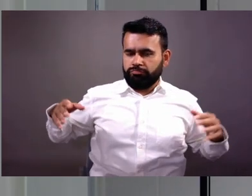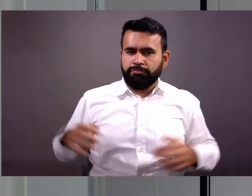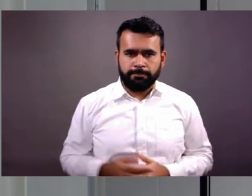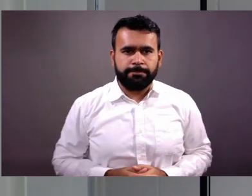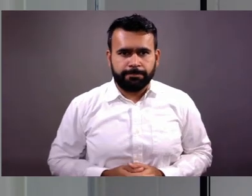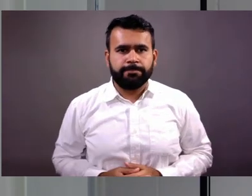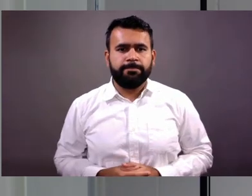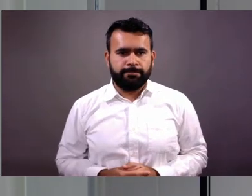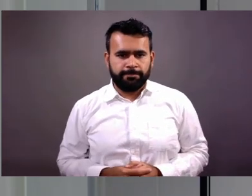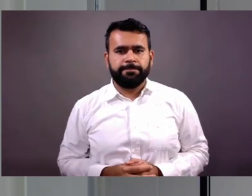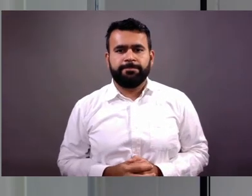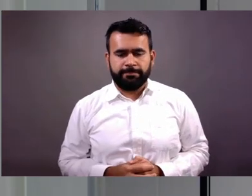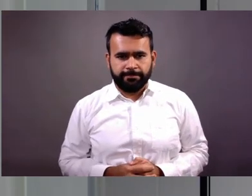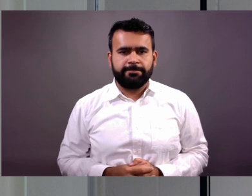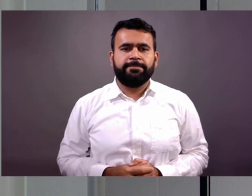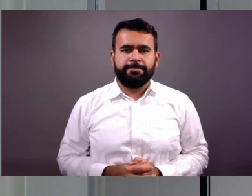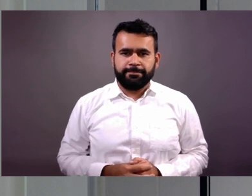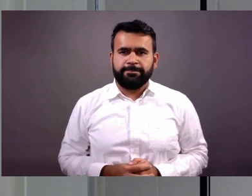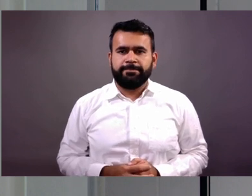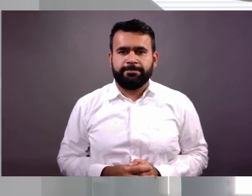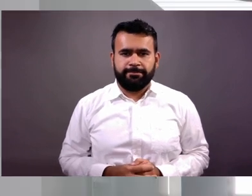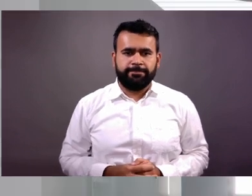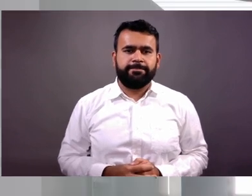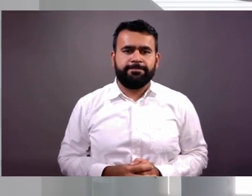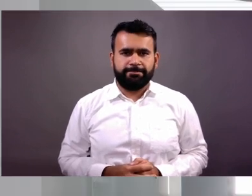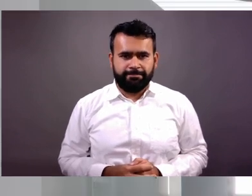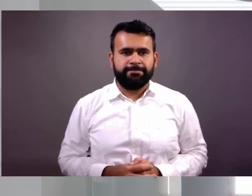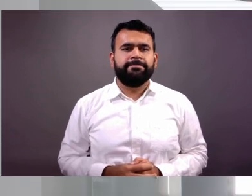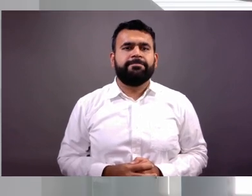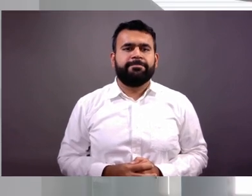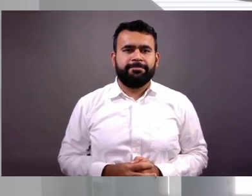boom, boom, boom, boom. Slow,